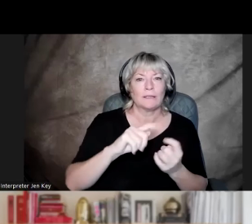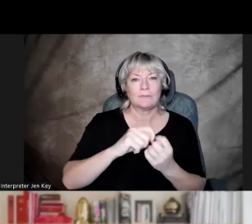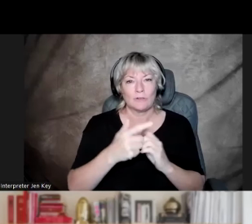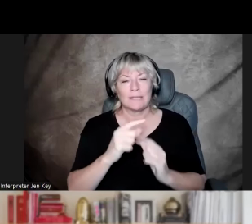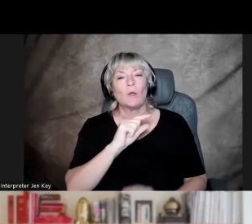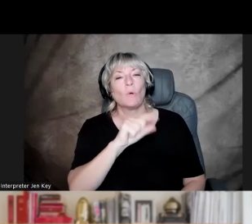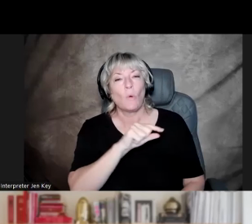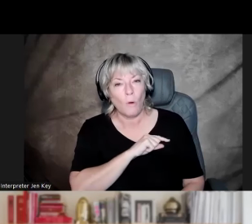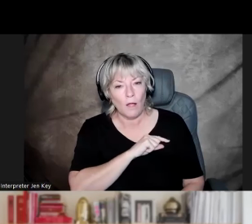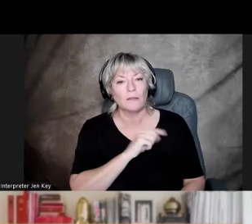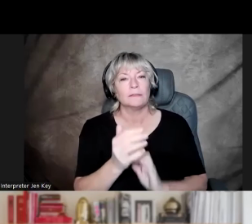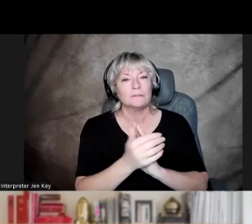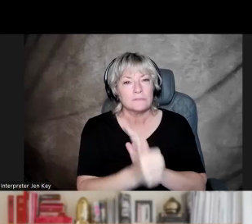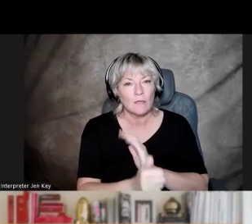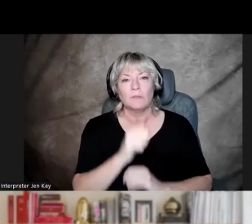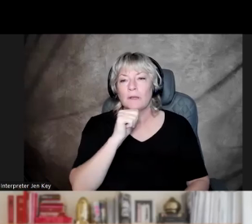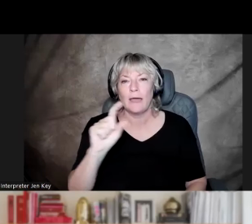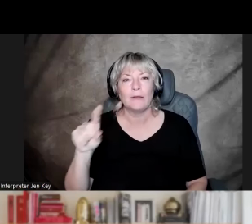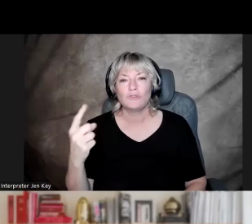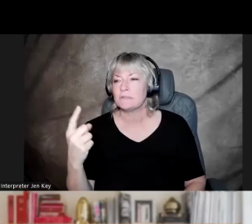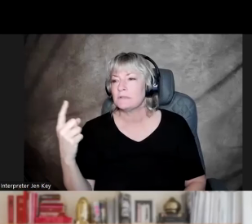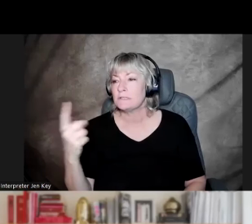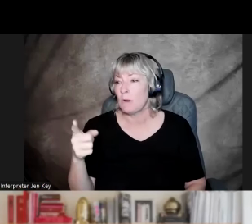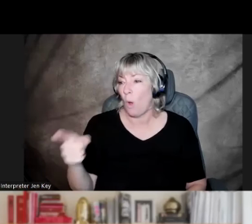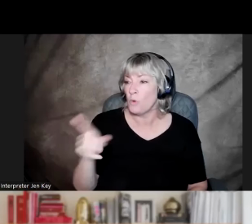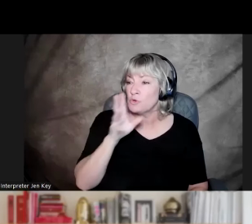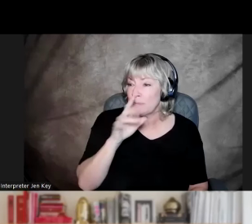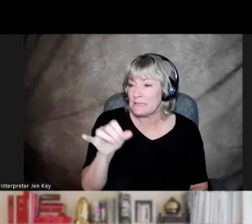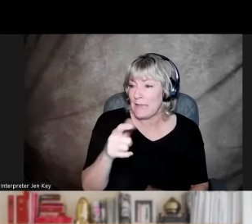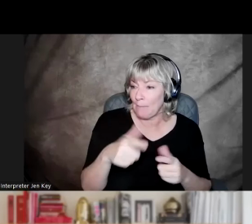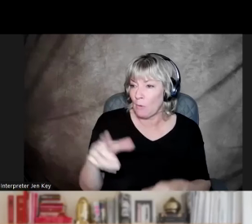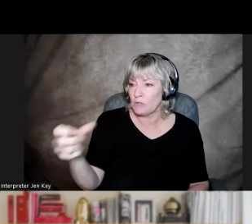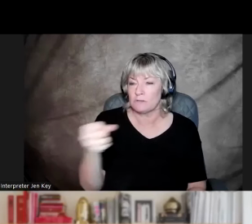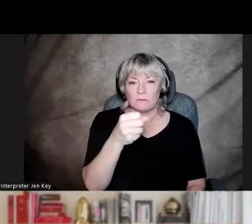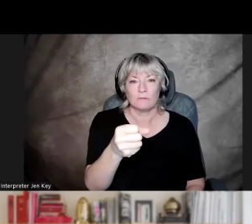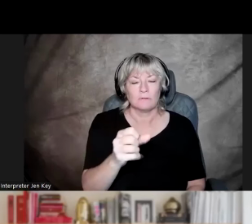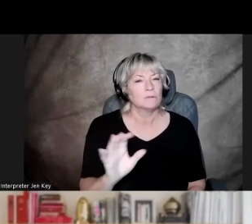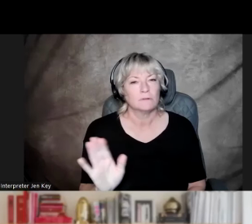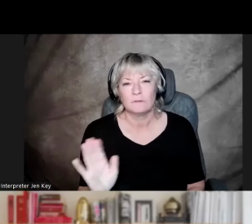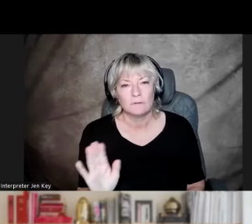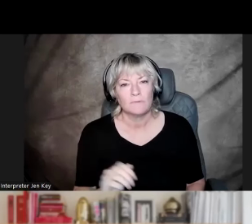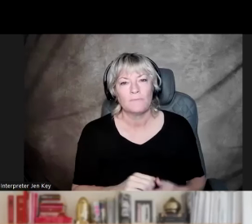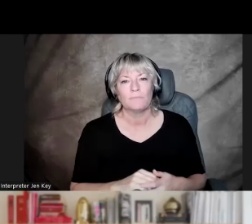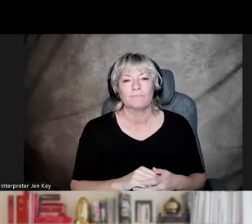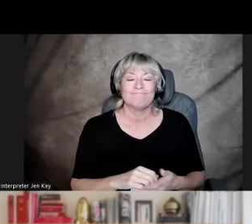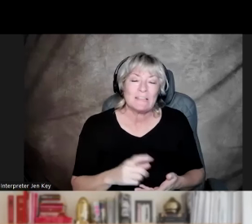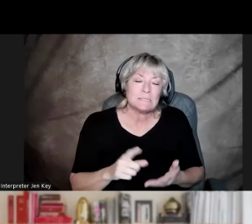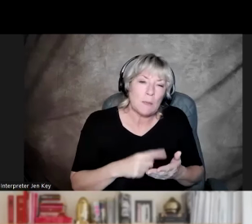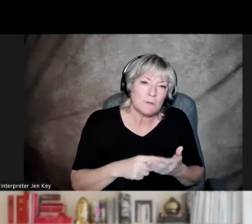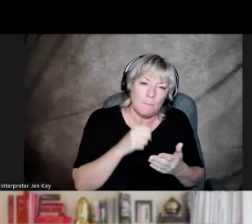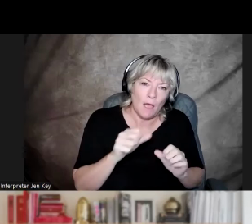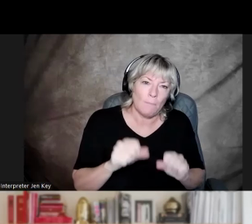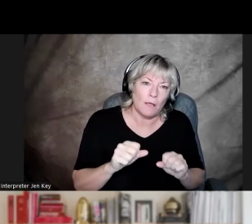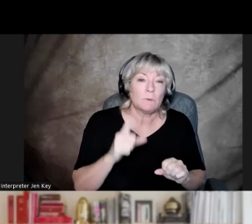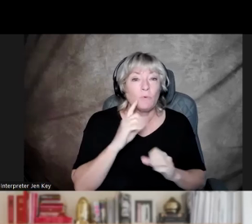quality interpreting and translating, not just Right. somebody who happens to speak it. And that's not always, possible. I think for some of the